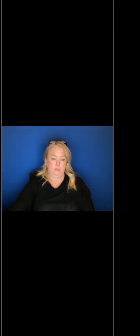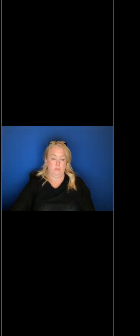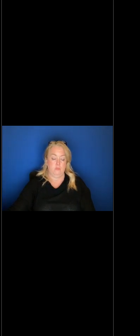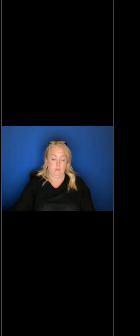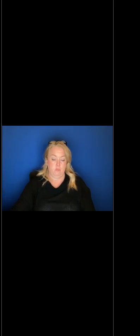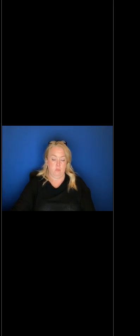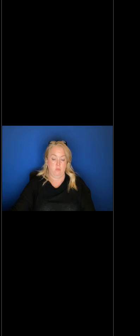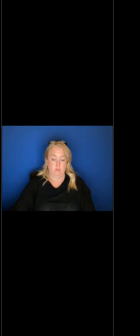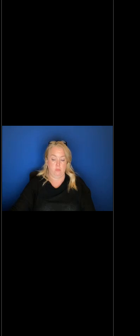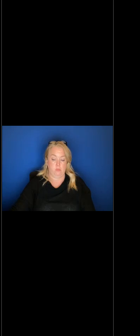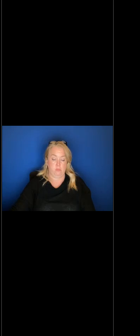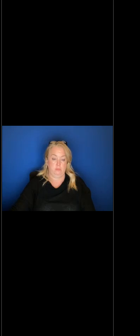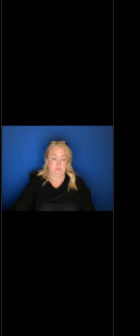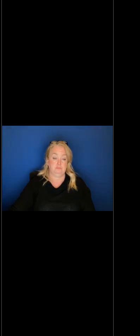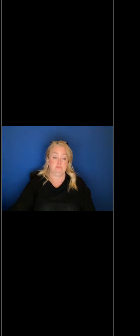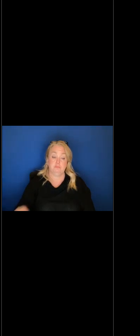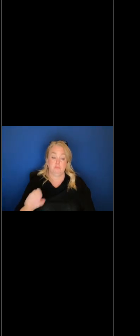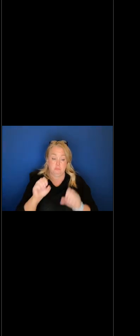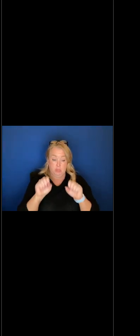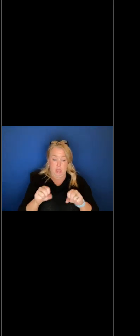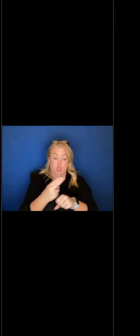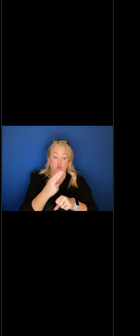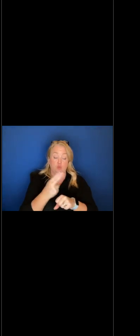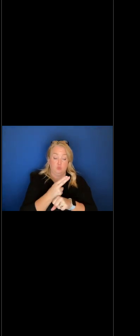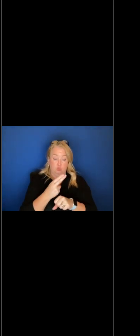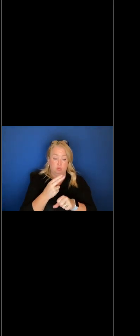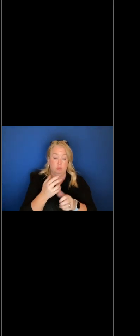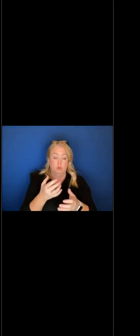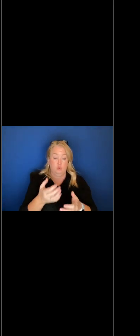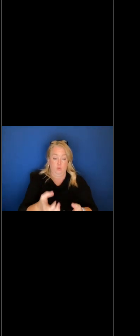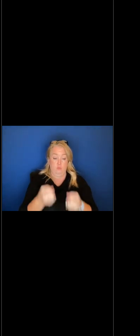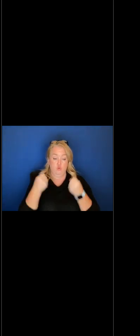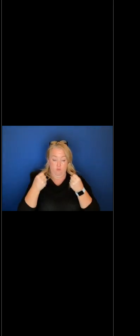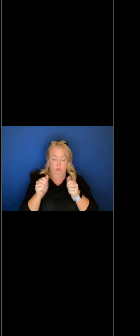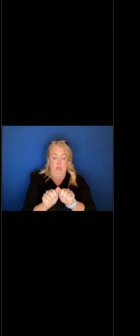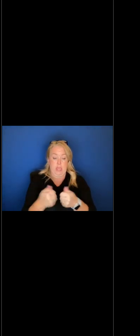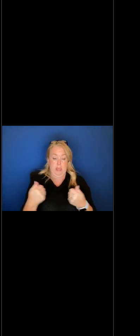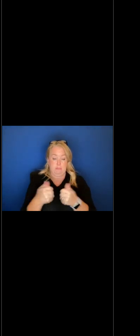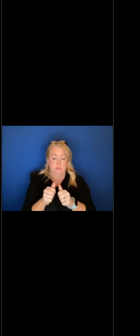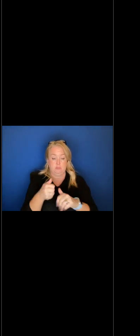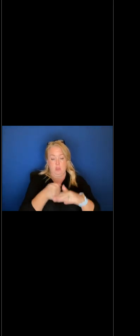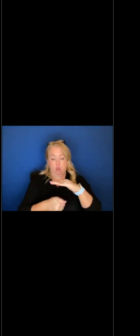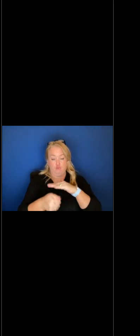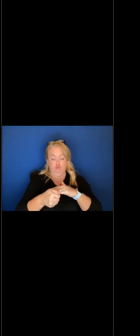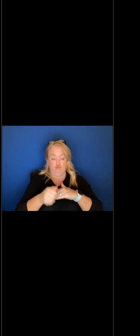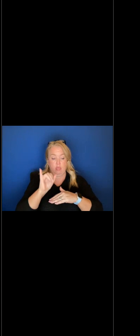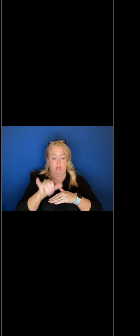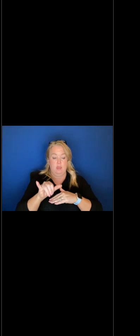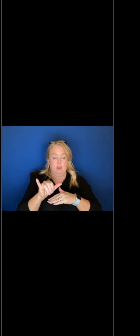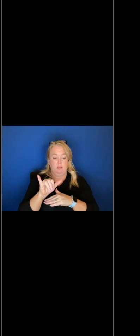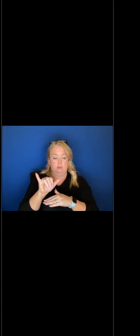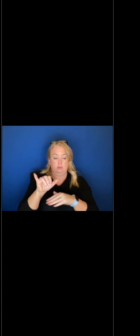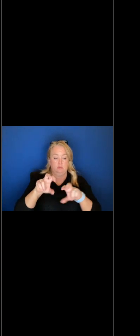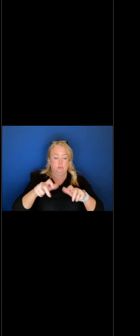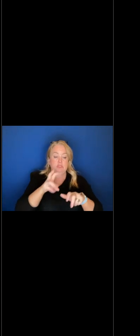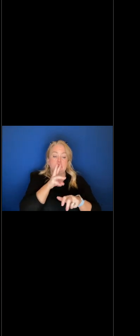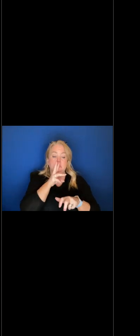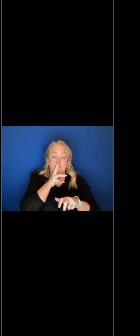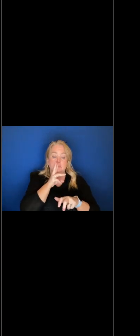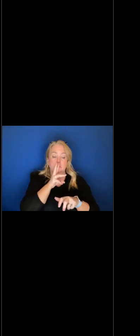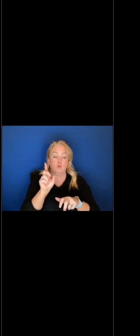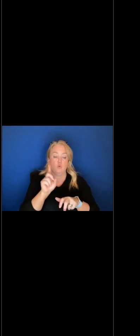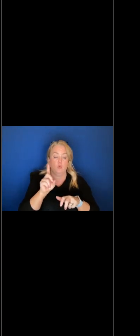It is acceptable to use removable base cabinets beneath a wall-hung lavatory where